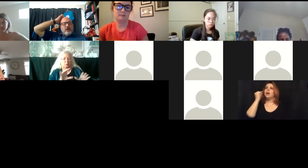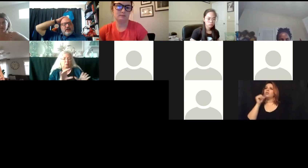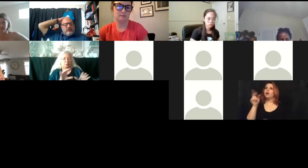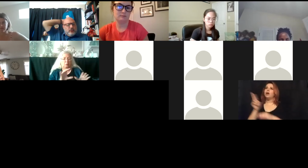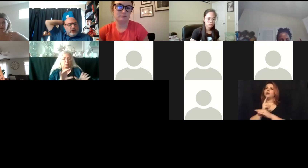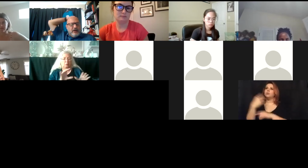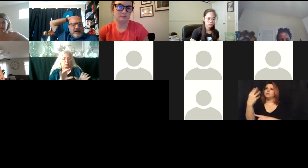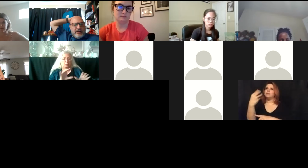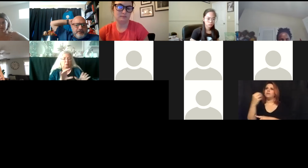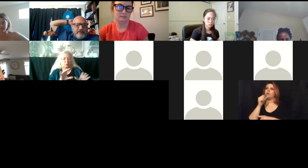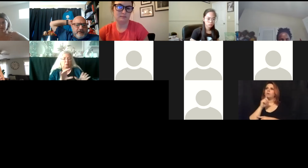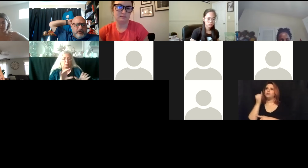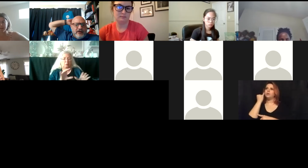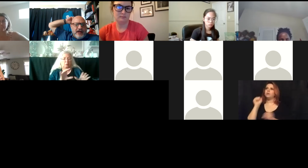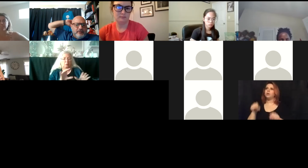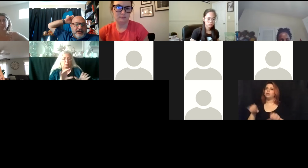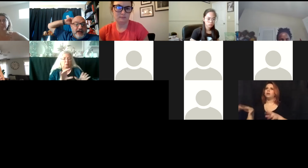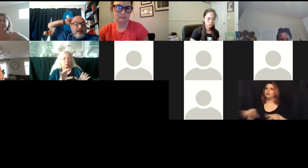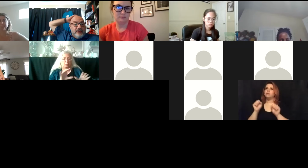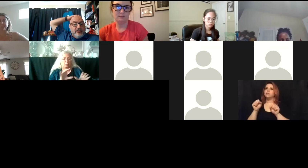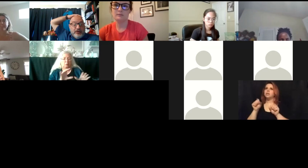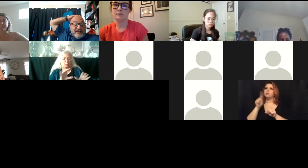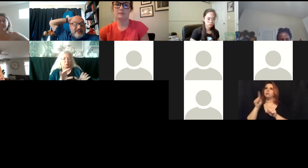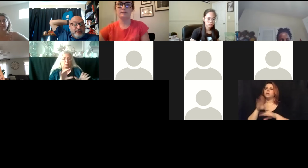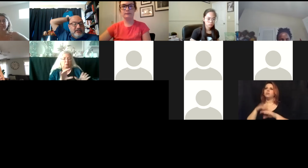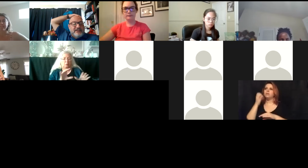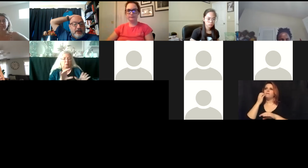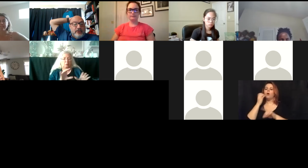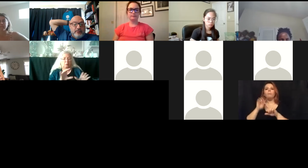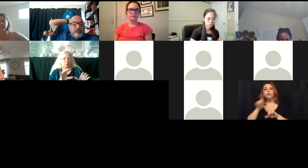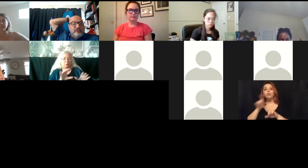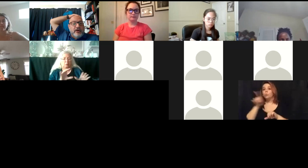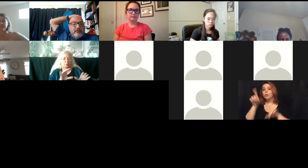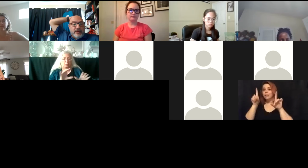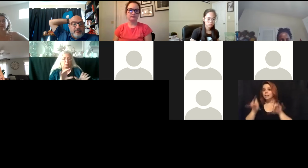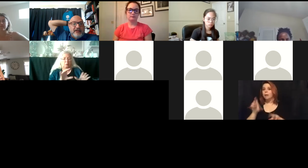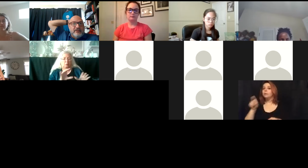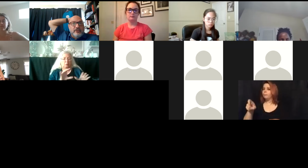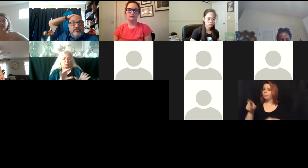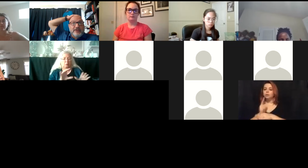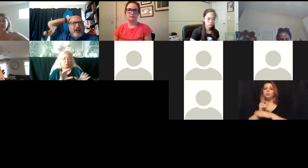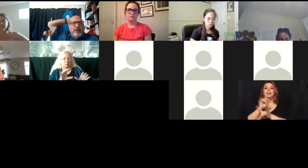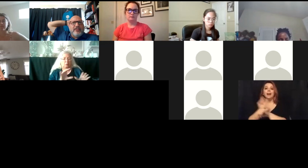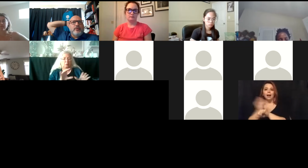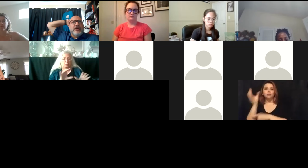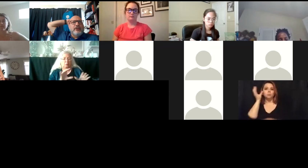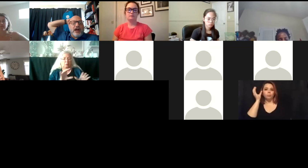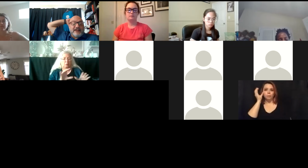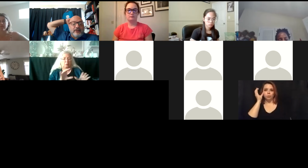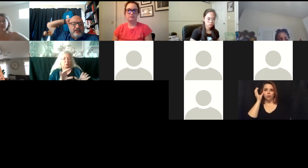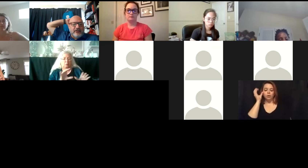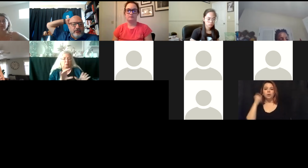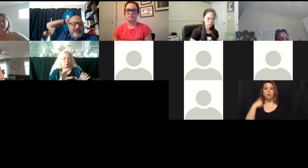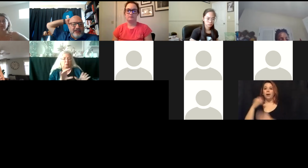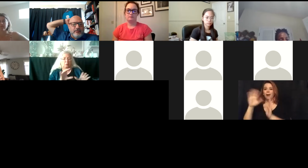taken on your phone or not, but the real exam you need to take on the computer. So I would recommend you do it that way. I think with the other